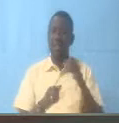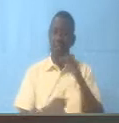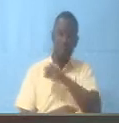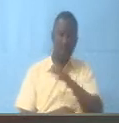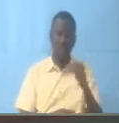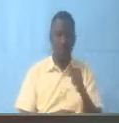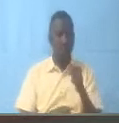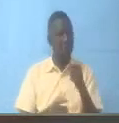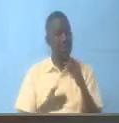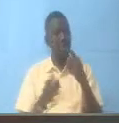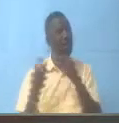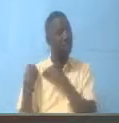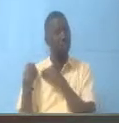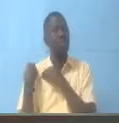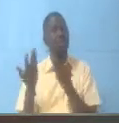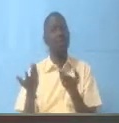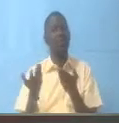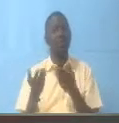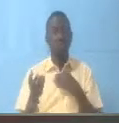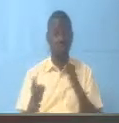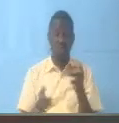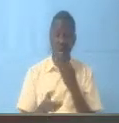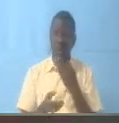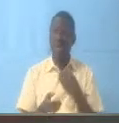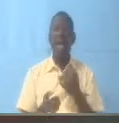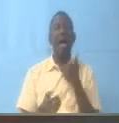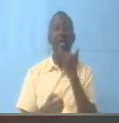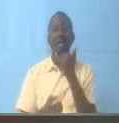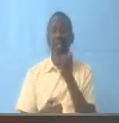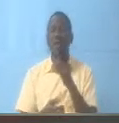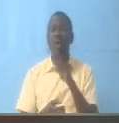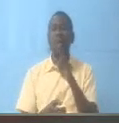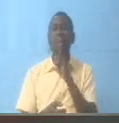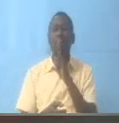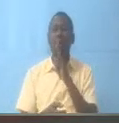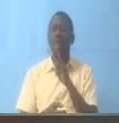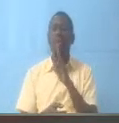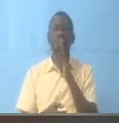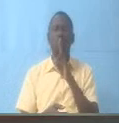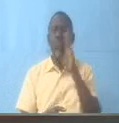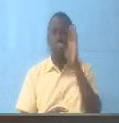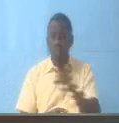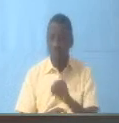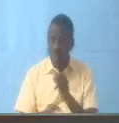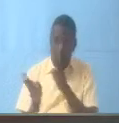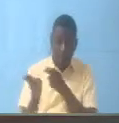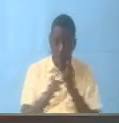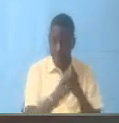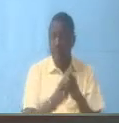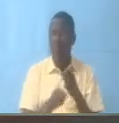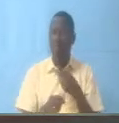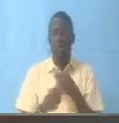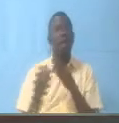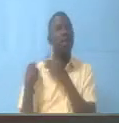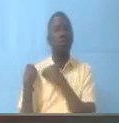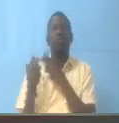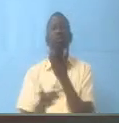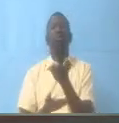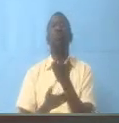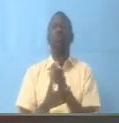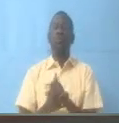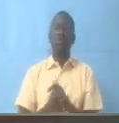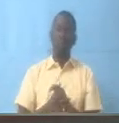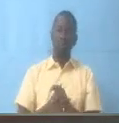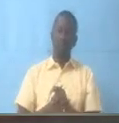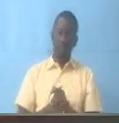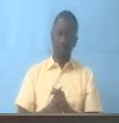on those who actually did the shooting. That's what we did. ñun nag suñ gëstu ñu ko wéeroon rek ci ay firnde yoo xam ne ni